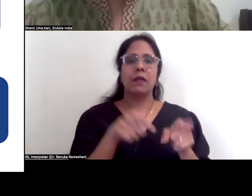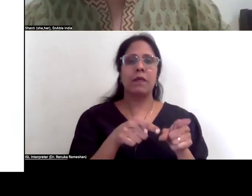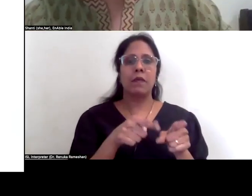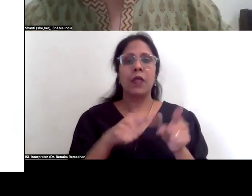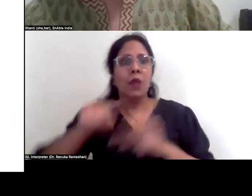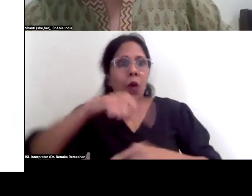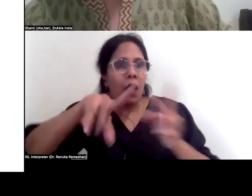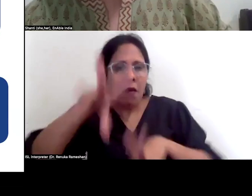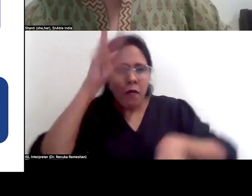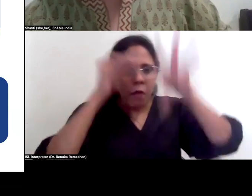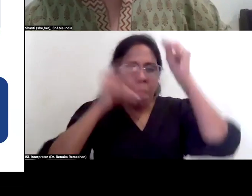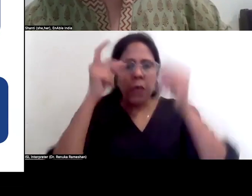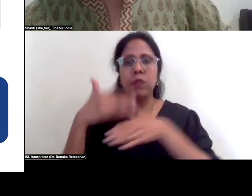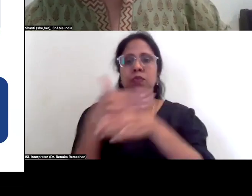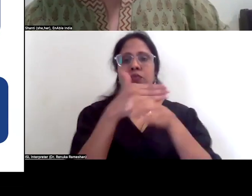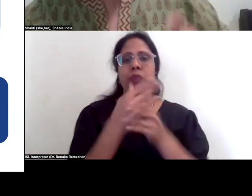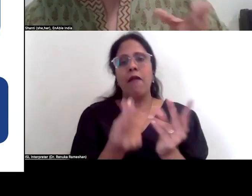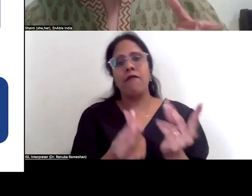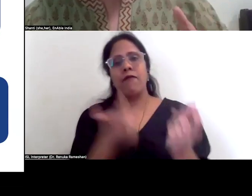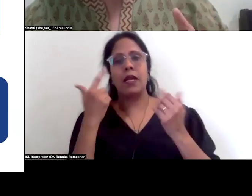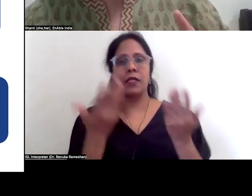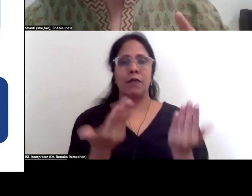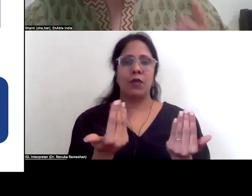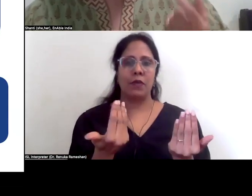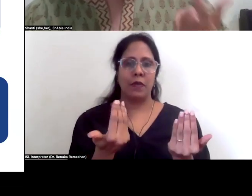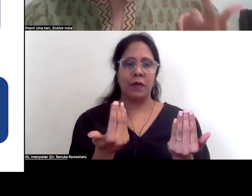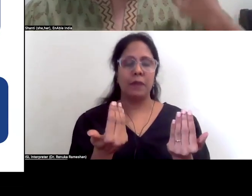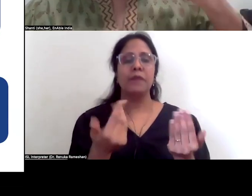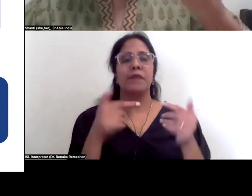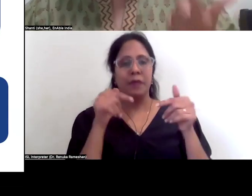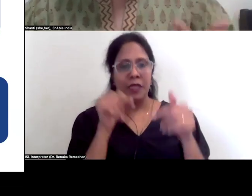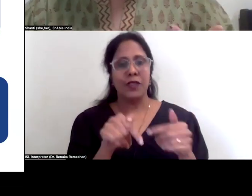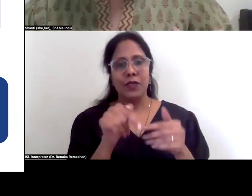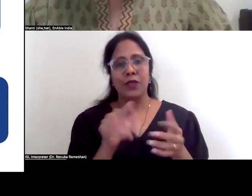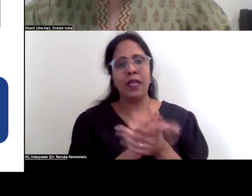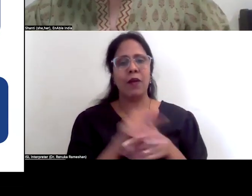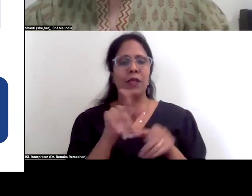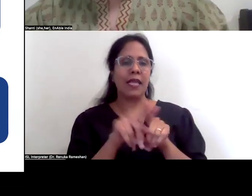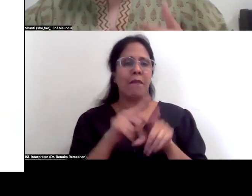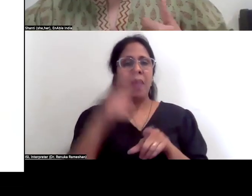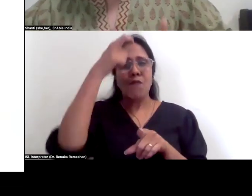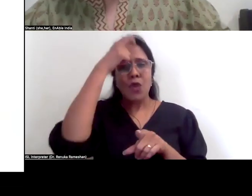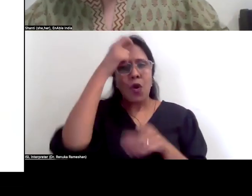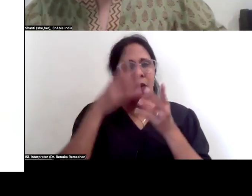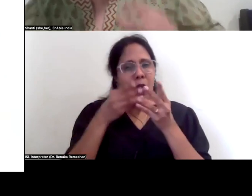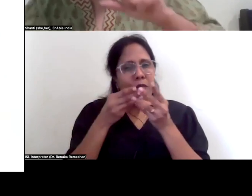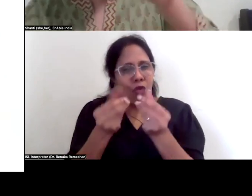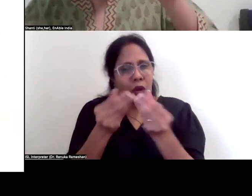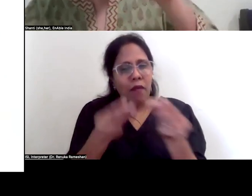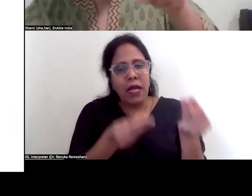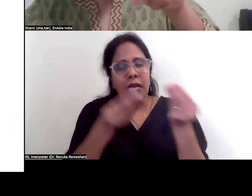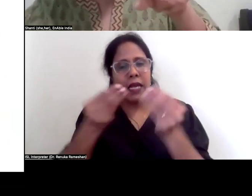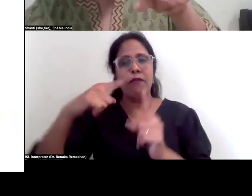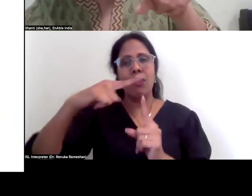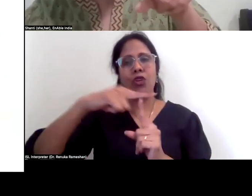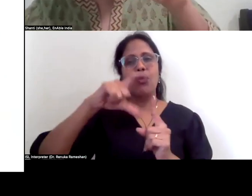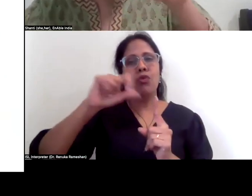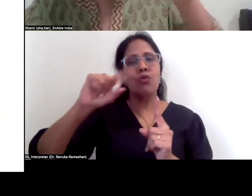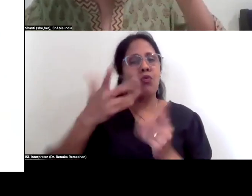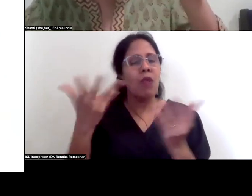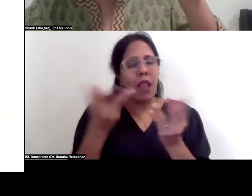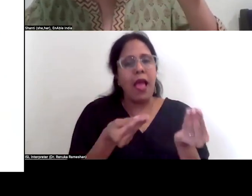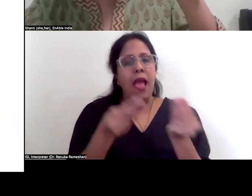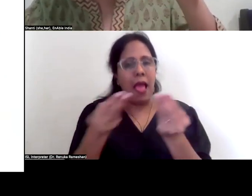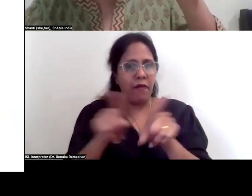together quickly. Now, let me just take equipping problem solver and just think of an example from Enable India, which and by the way, while I'm telling